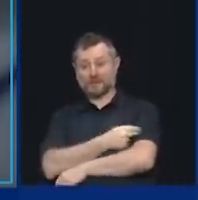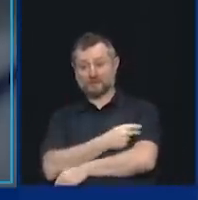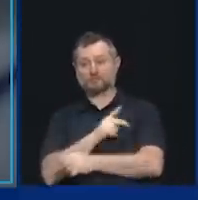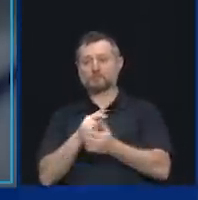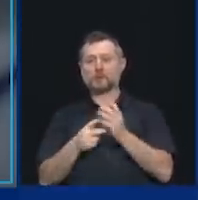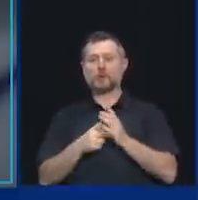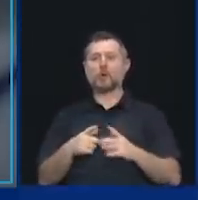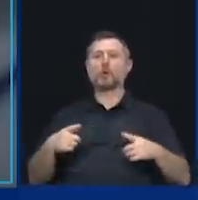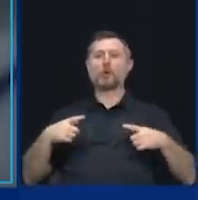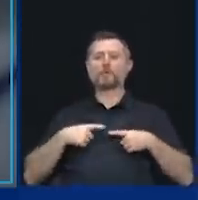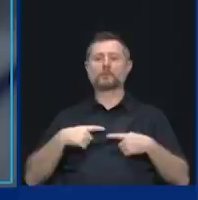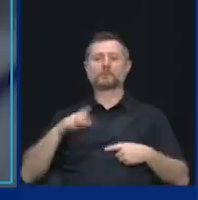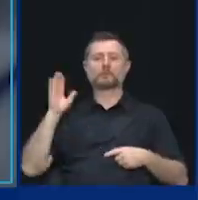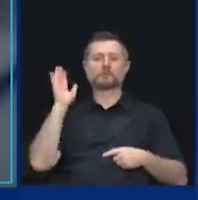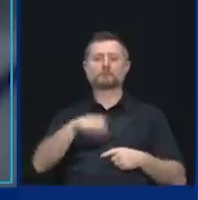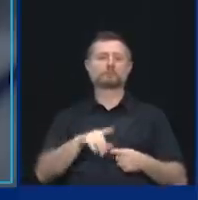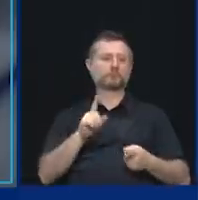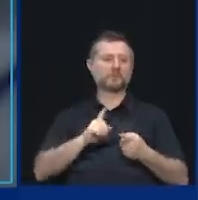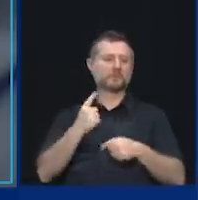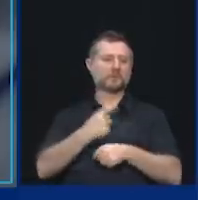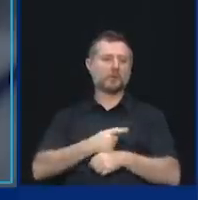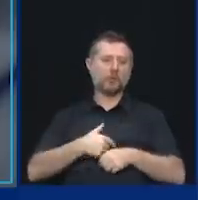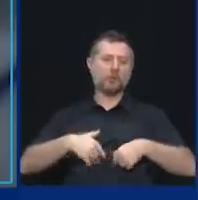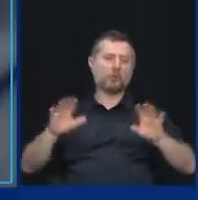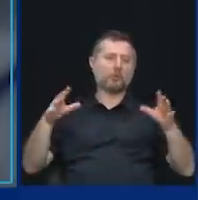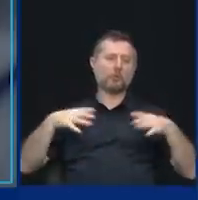off. Get creative.